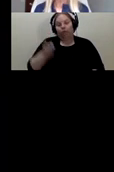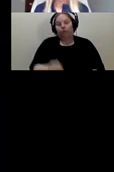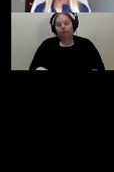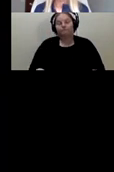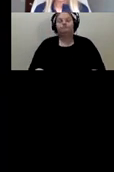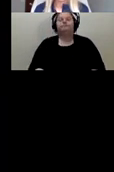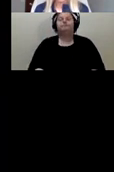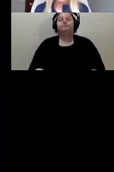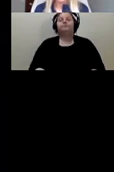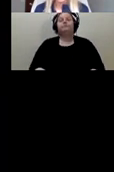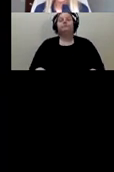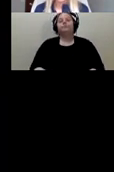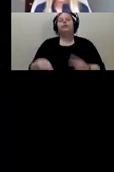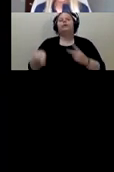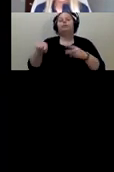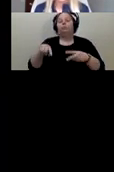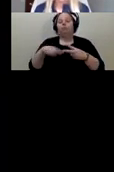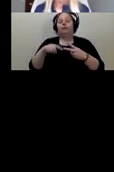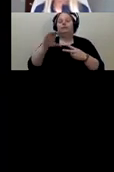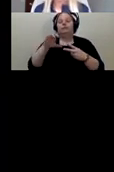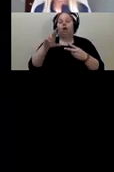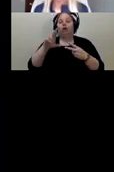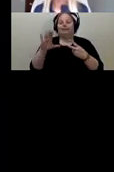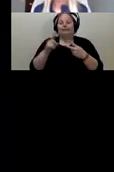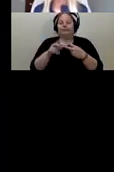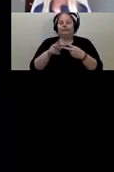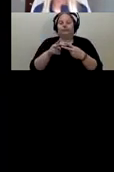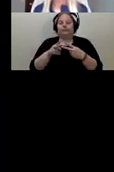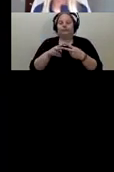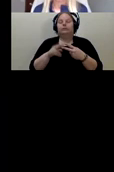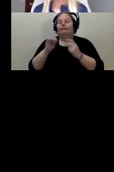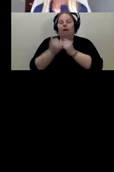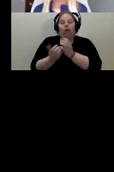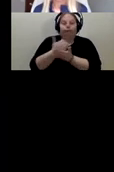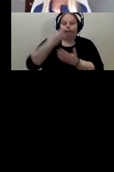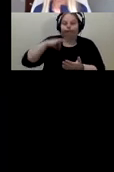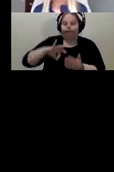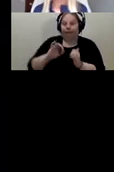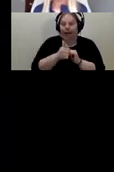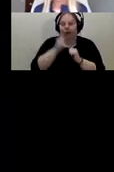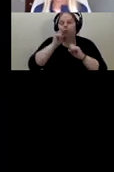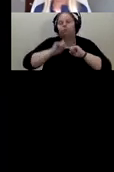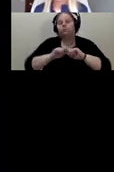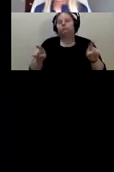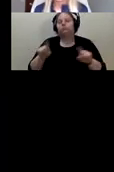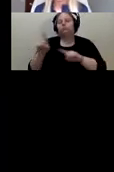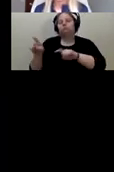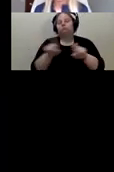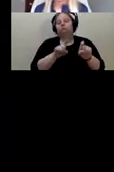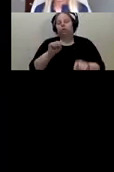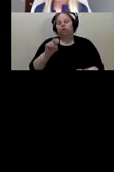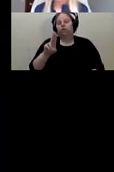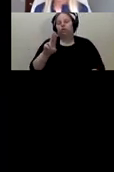and CRCs. And how you will get those is we will be sending out a survey after the